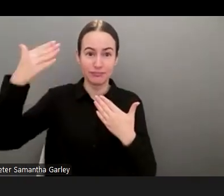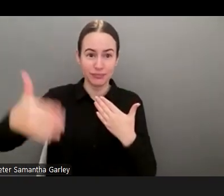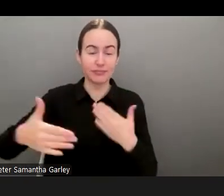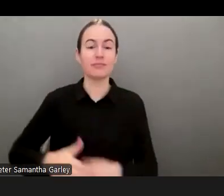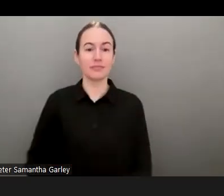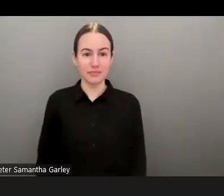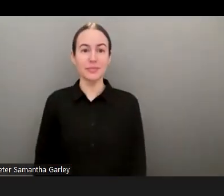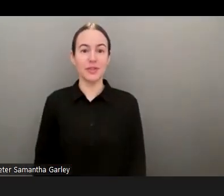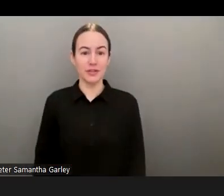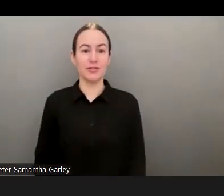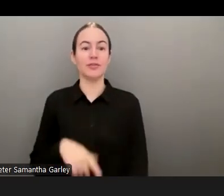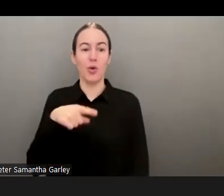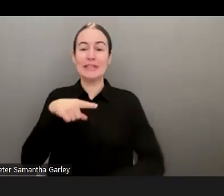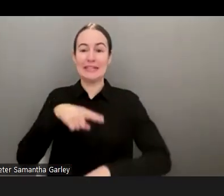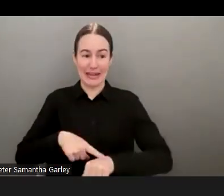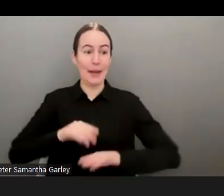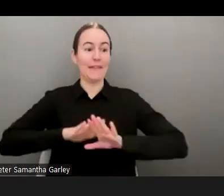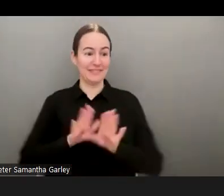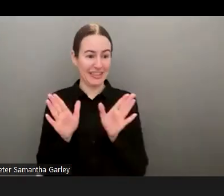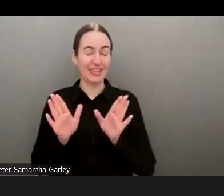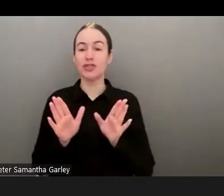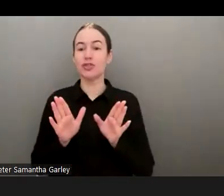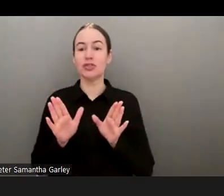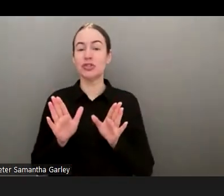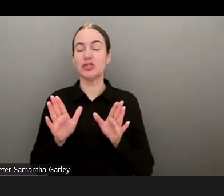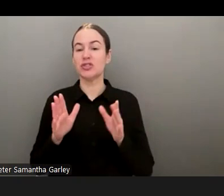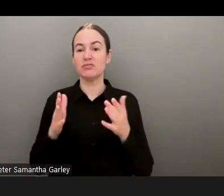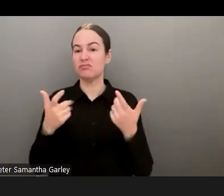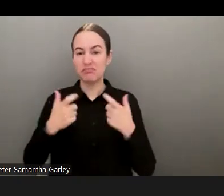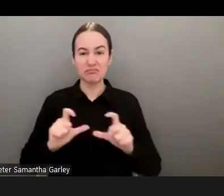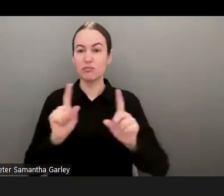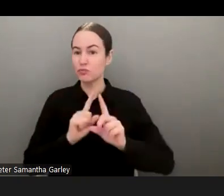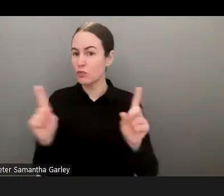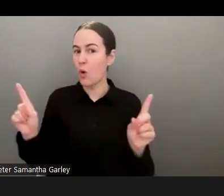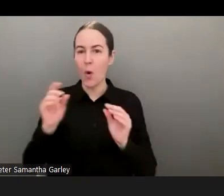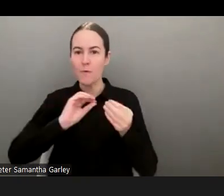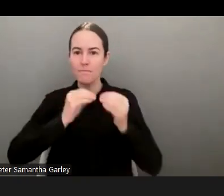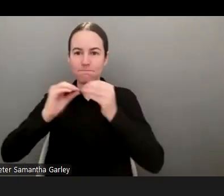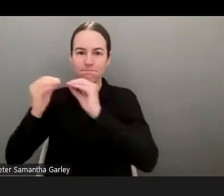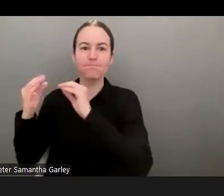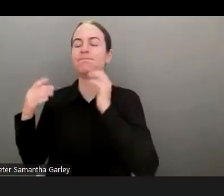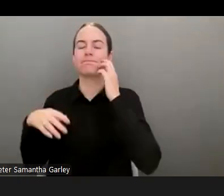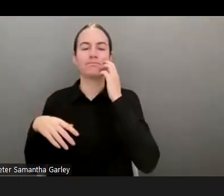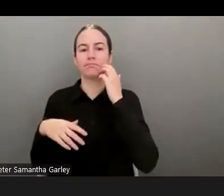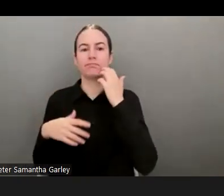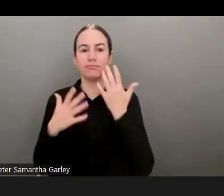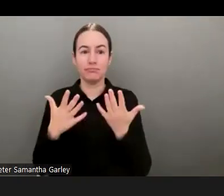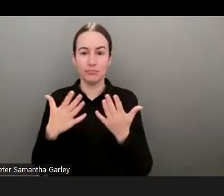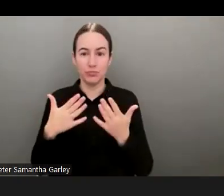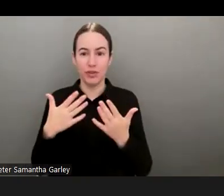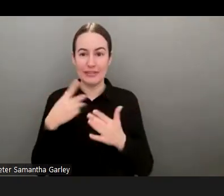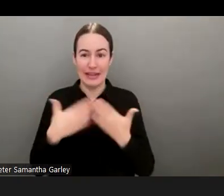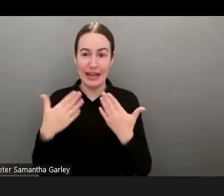this deadline. And it's not like a set amount. Like I hear Sweden have a set amount of